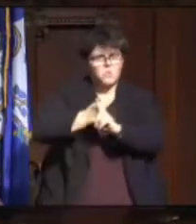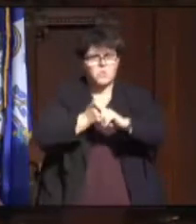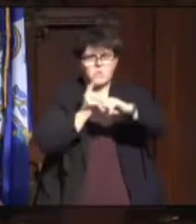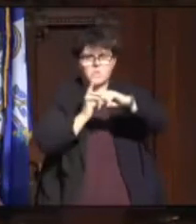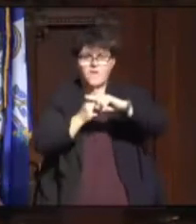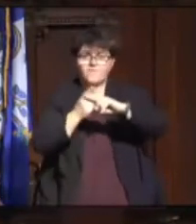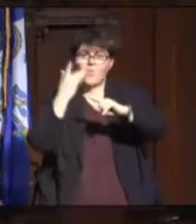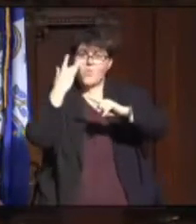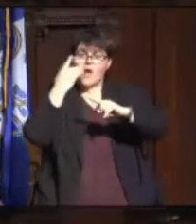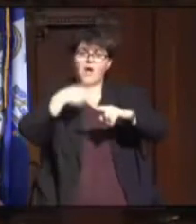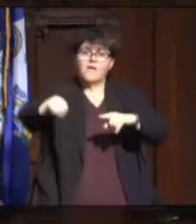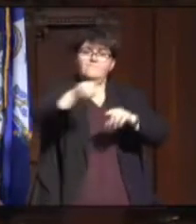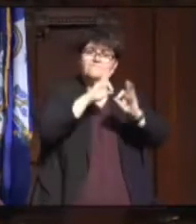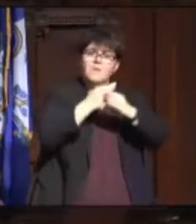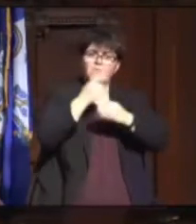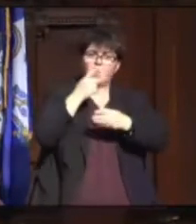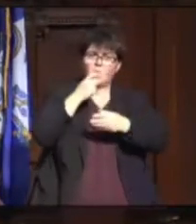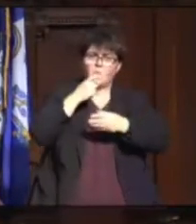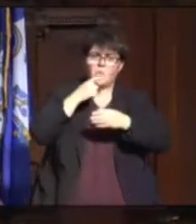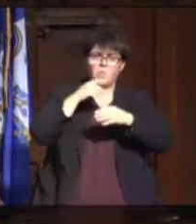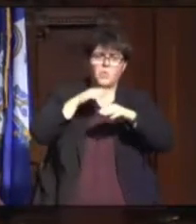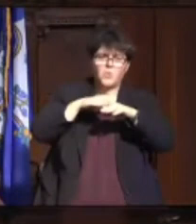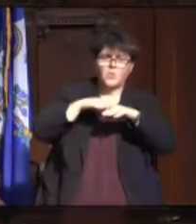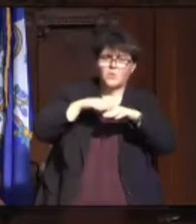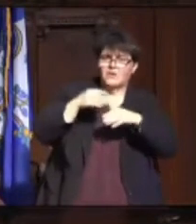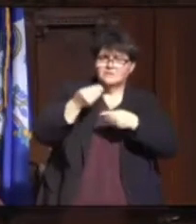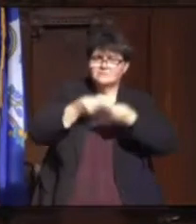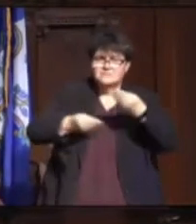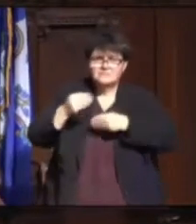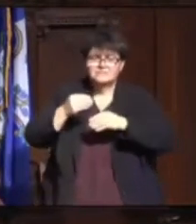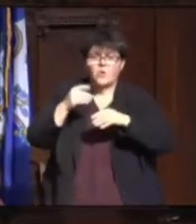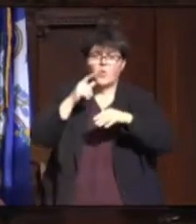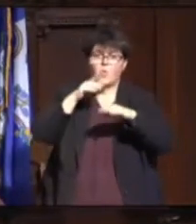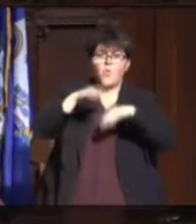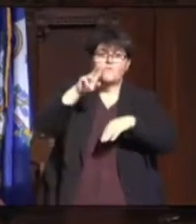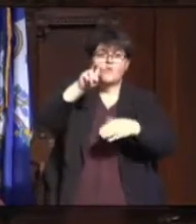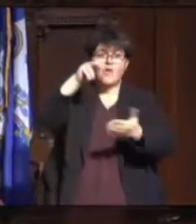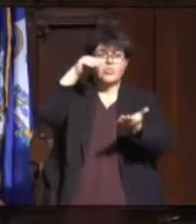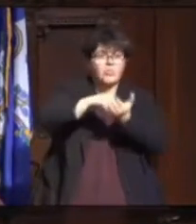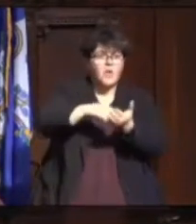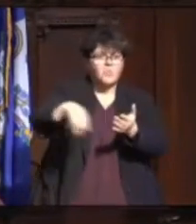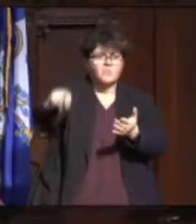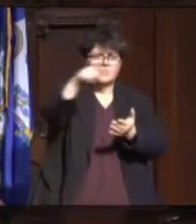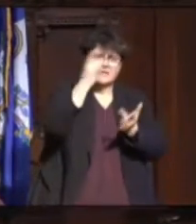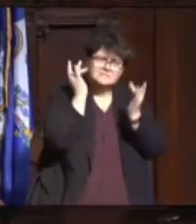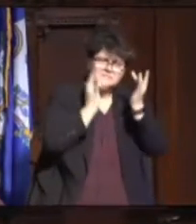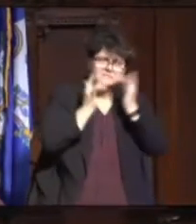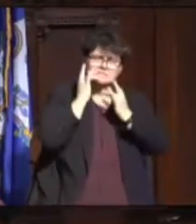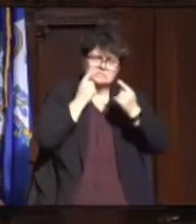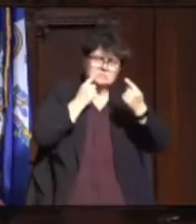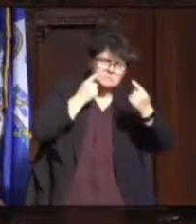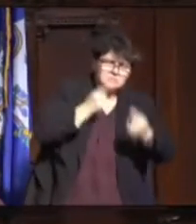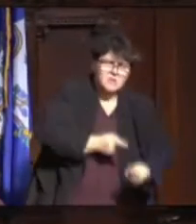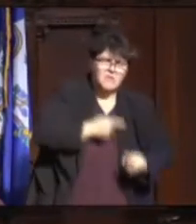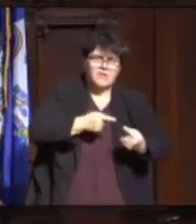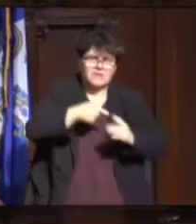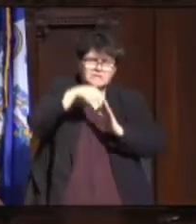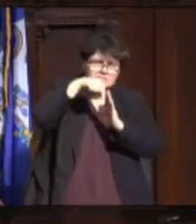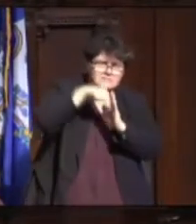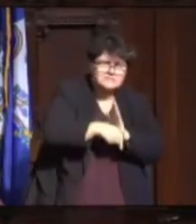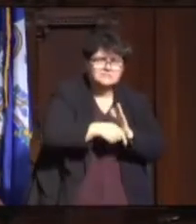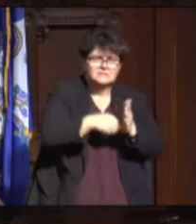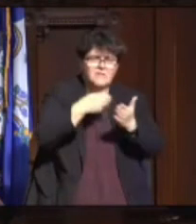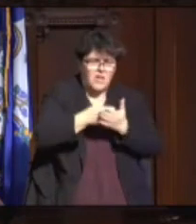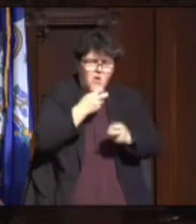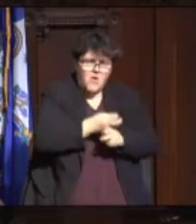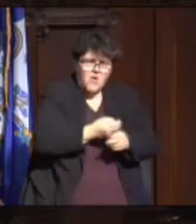200,000 low-income workers who are struggling to provide for their families. And 97% of the EITC funding